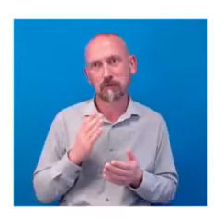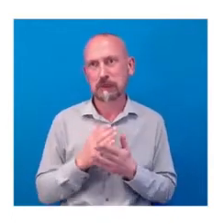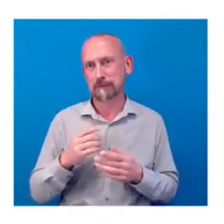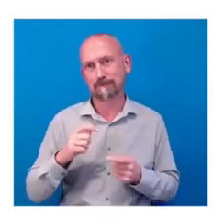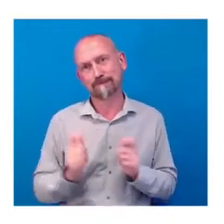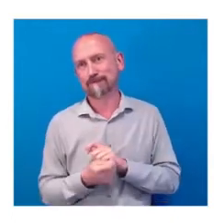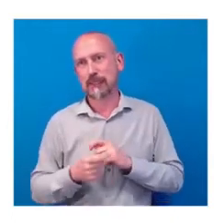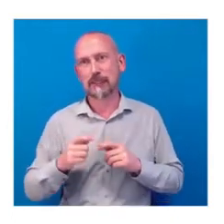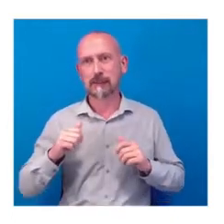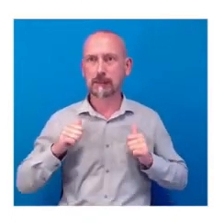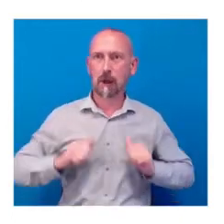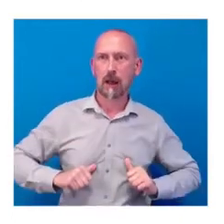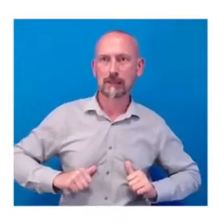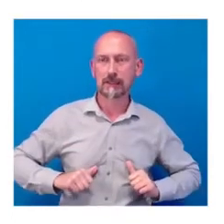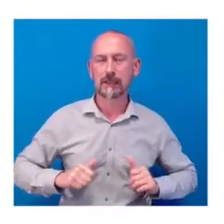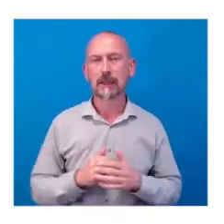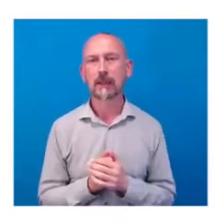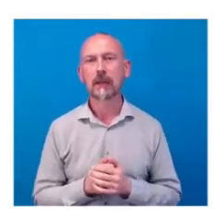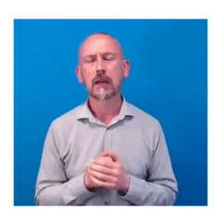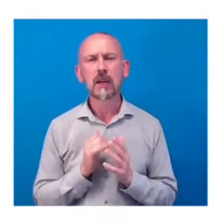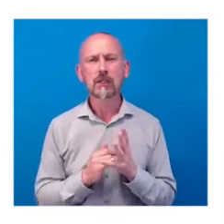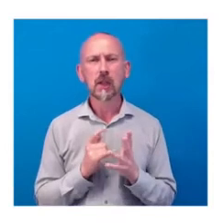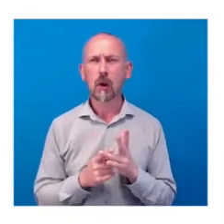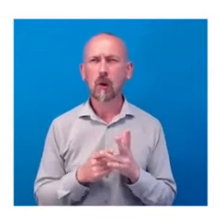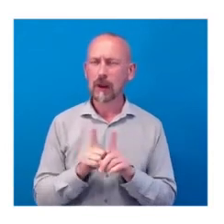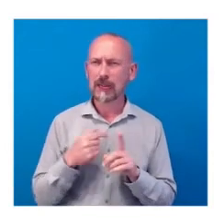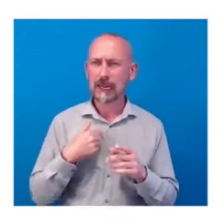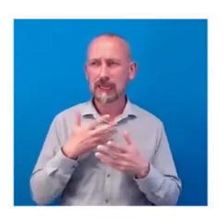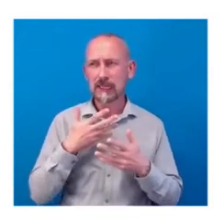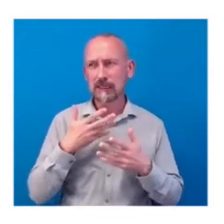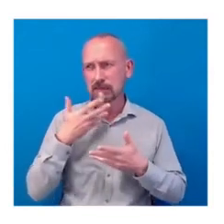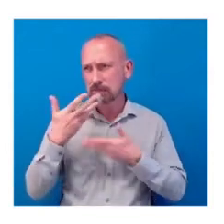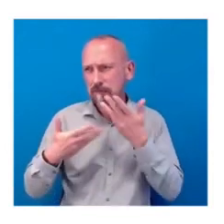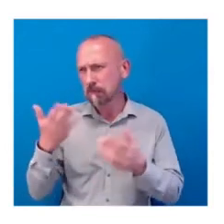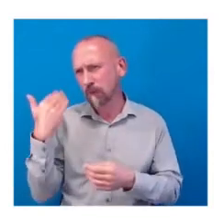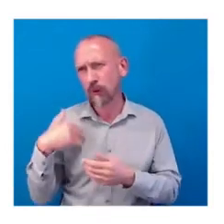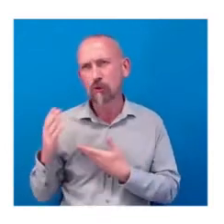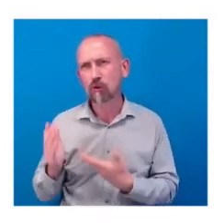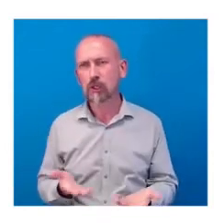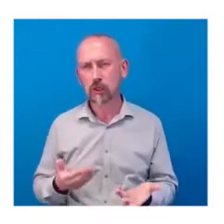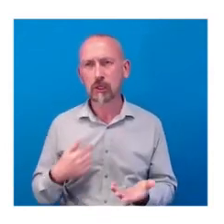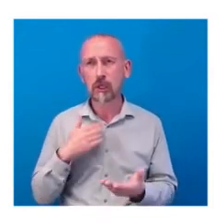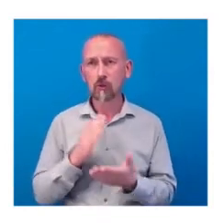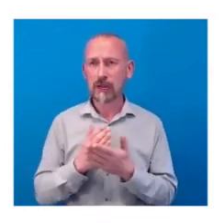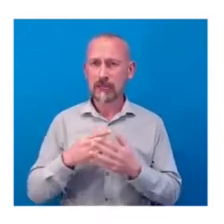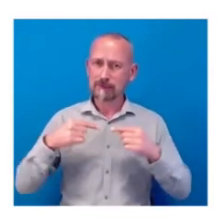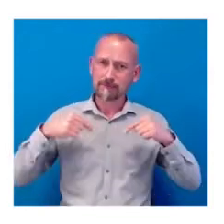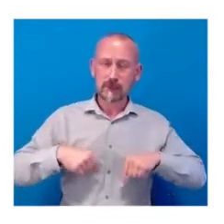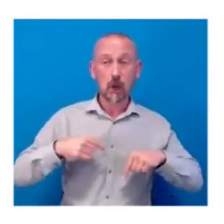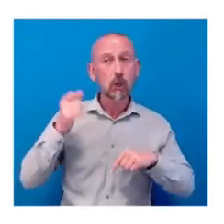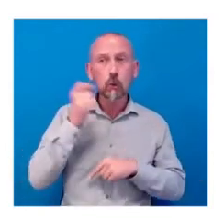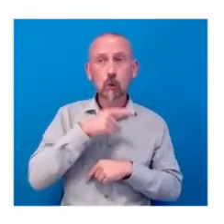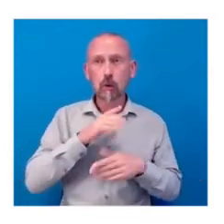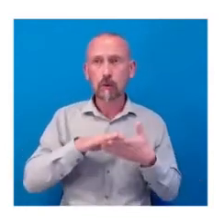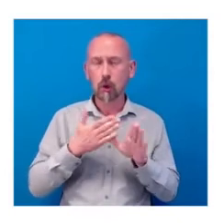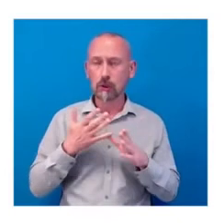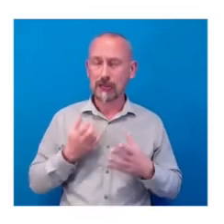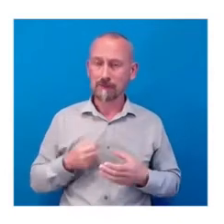Yeah, as I said, I think I said in my introduction, we're quite unusual, I think, within the UK at the moment. We're an in-house access services team at